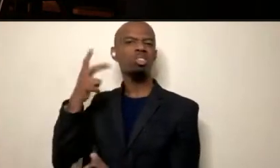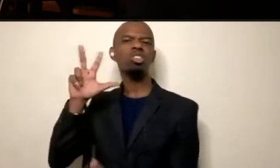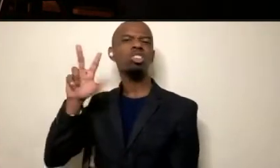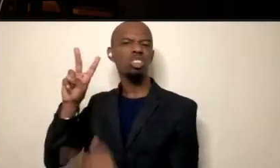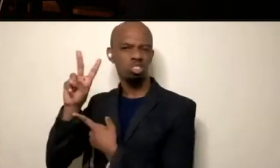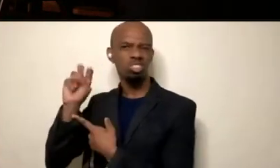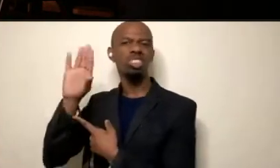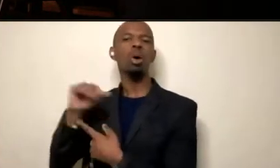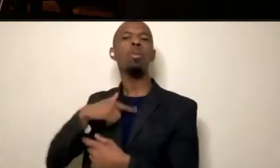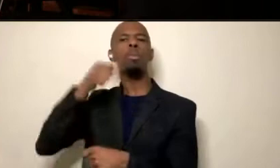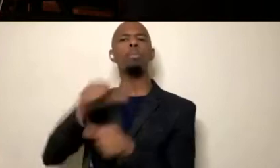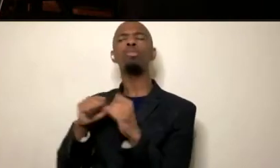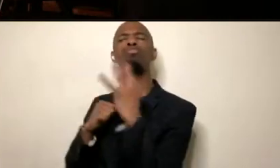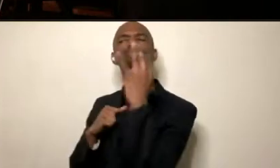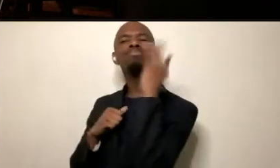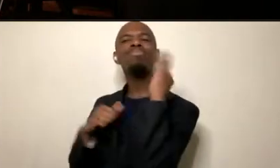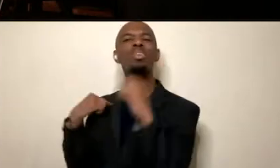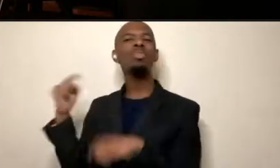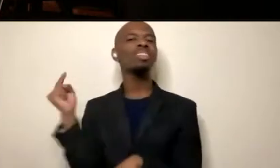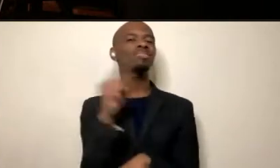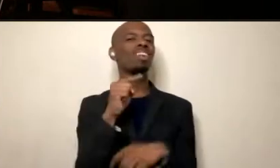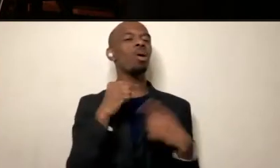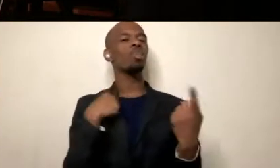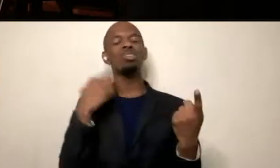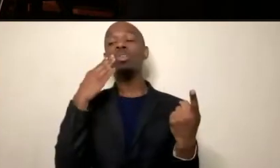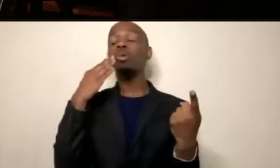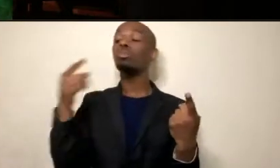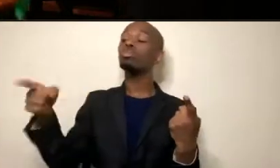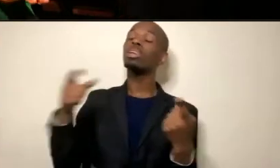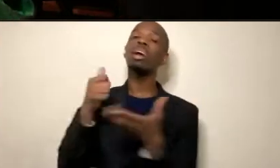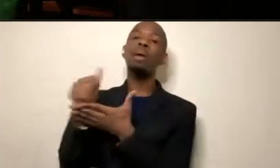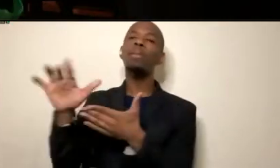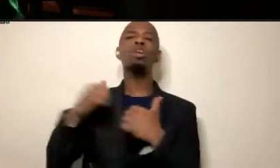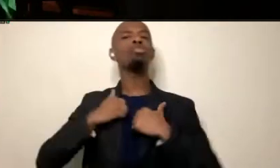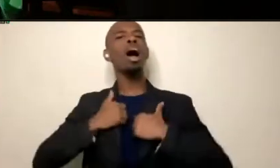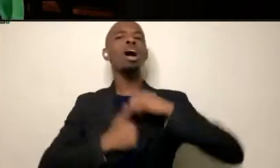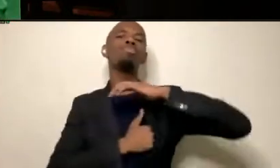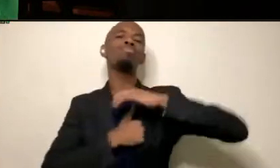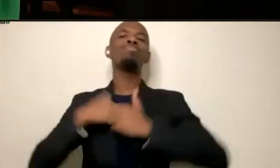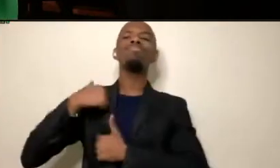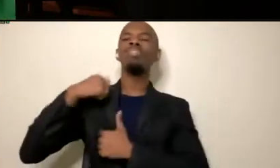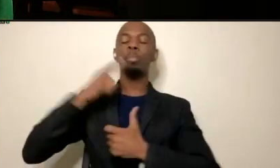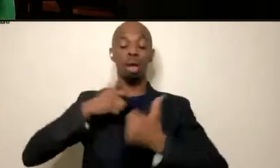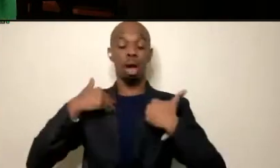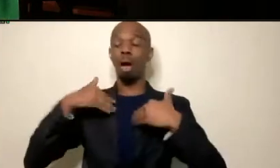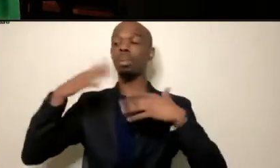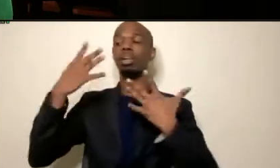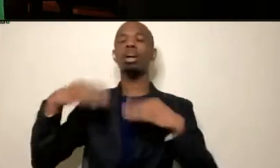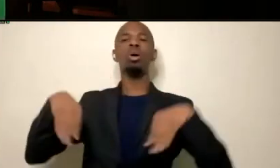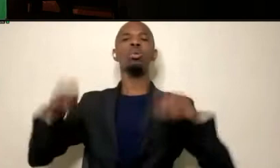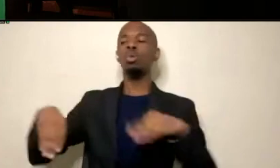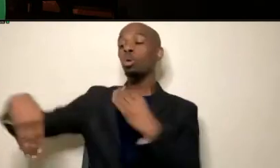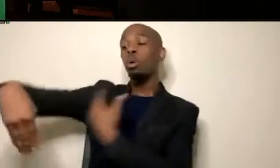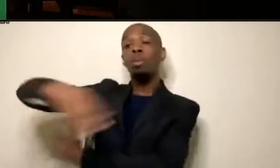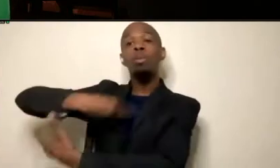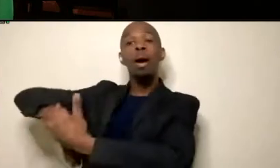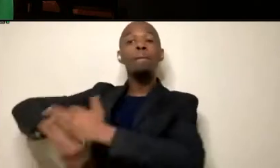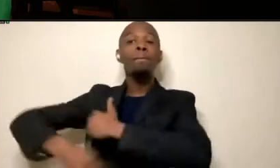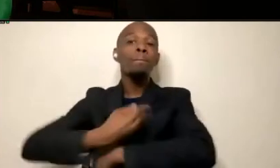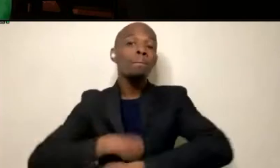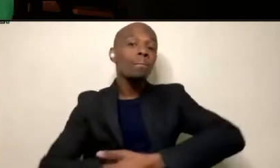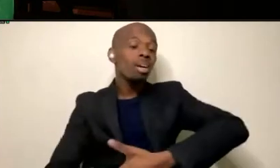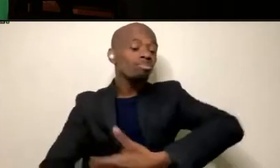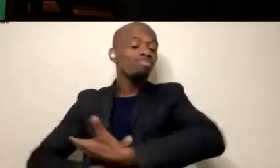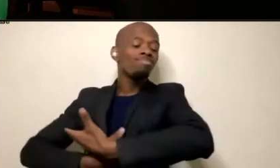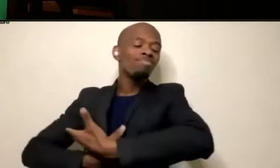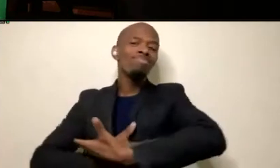would just like, I'd wrap her in a blanket, and that song. So it all came with us being here in this room today, and I